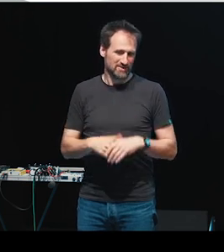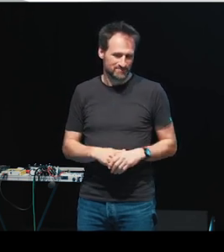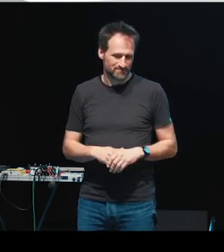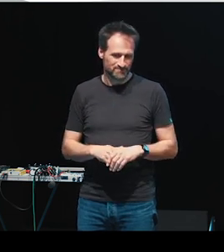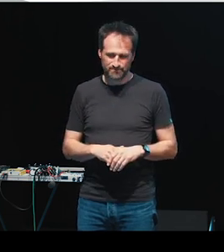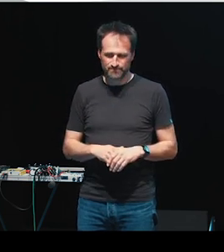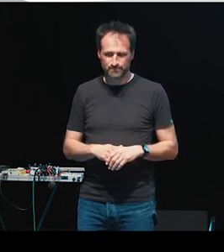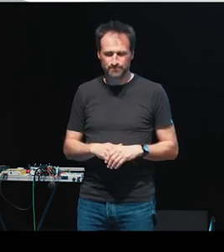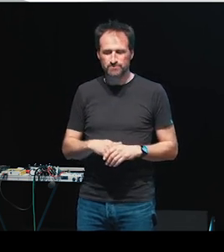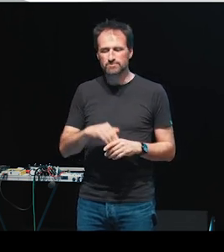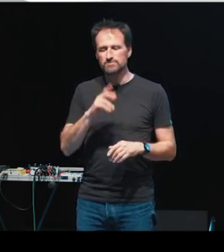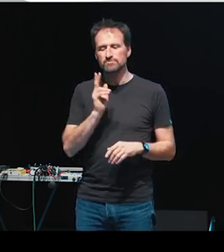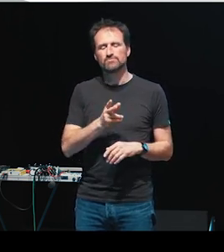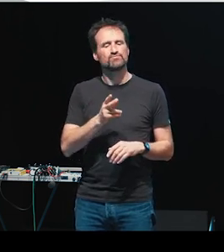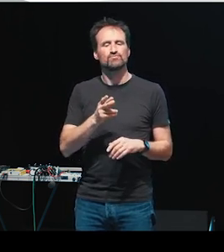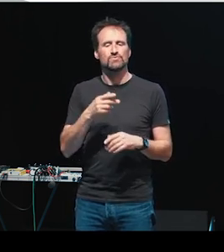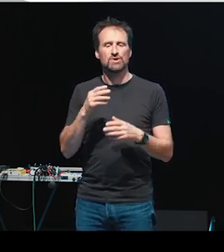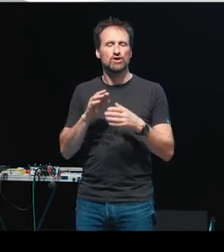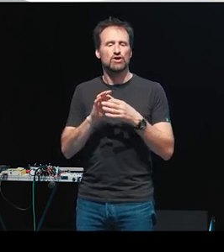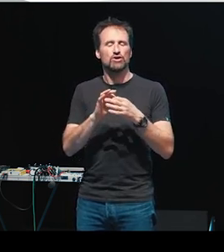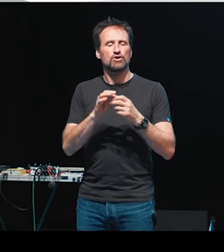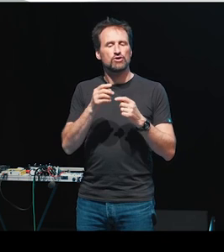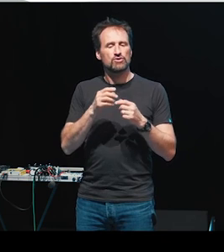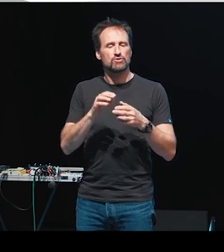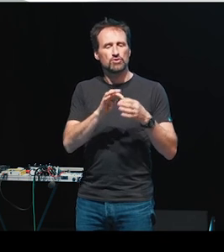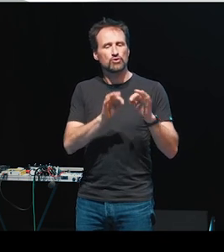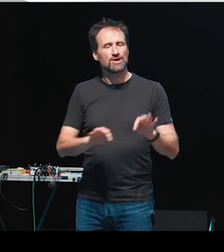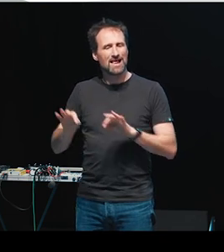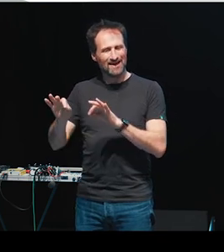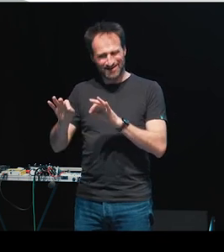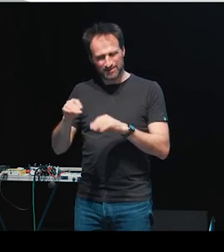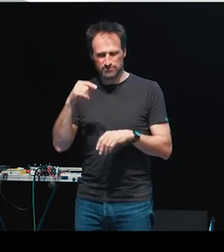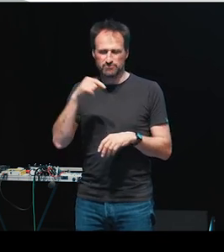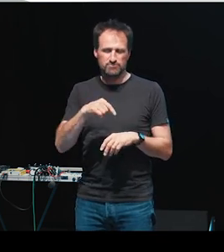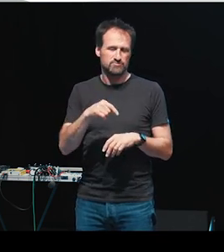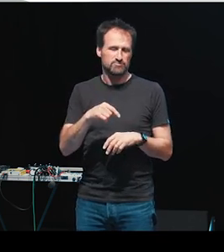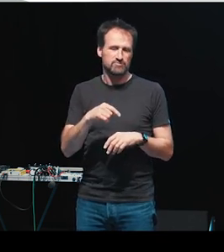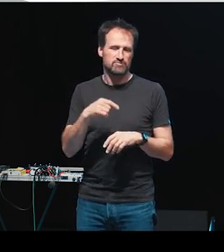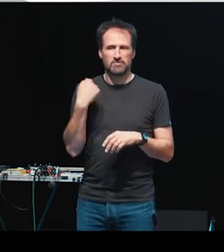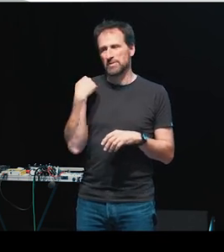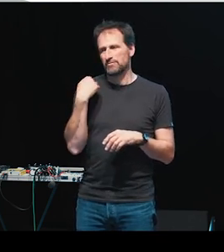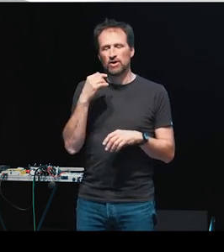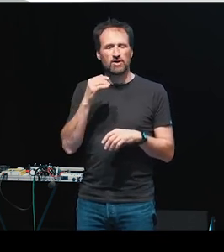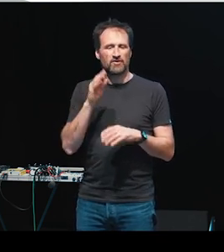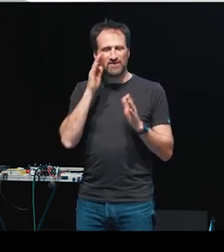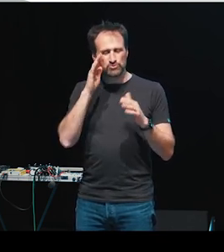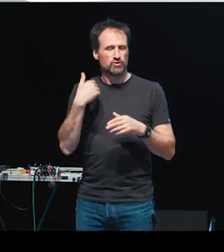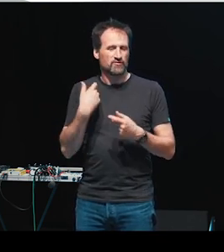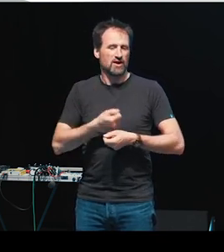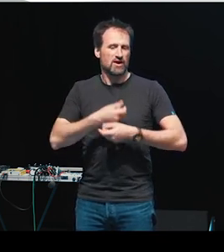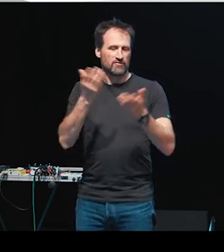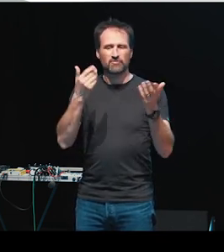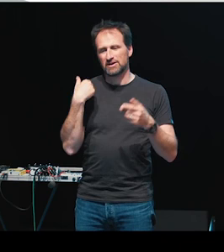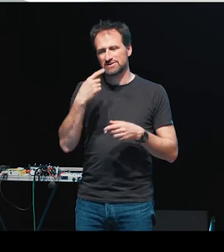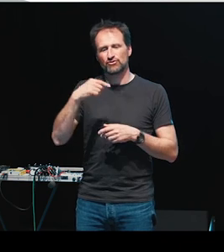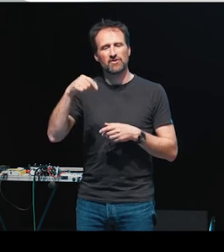And Relay is another popular GraphQL client that was open sourced by Facebook shortly after the GraphQL spec was released.